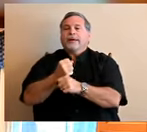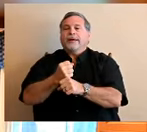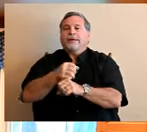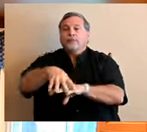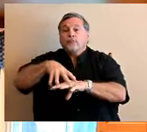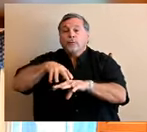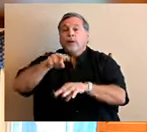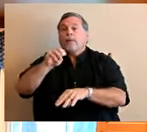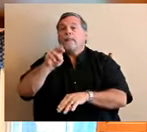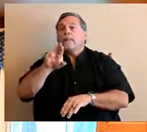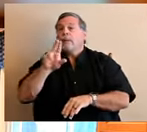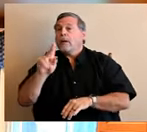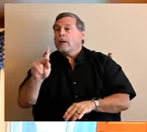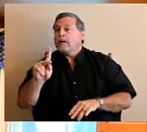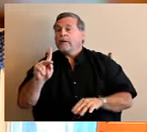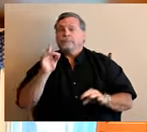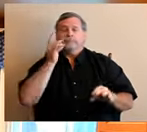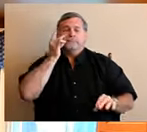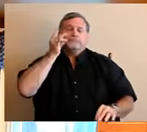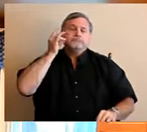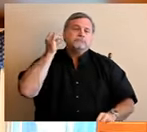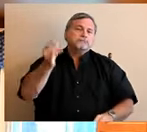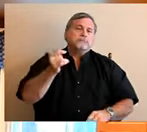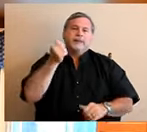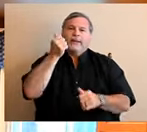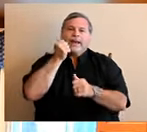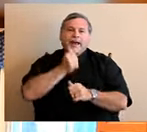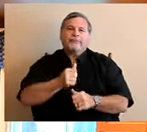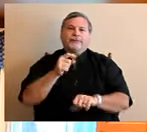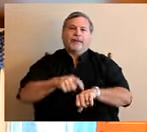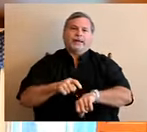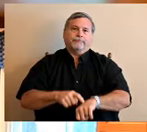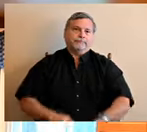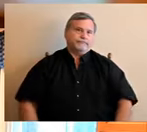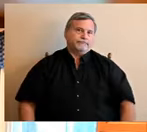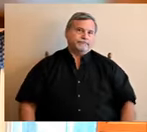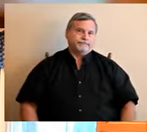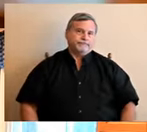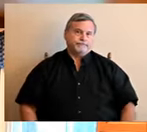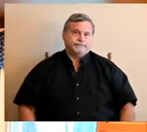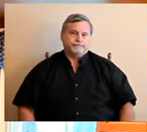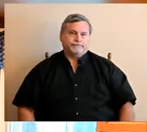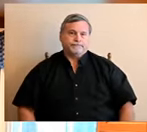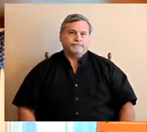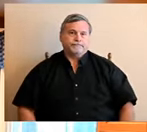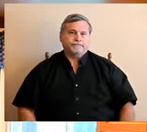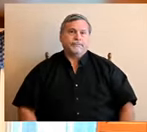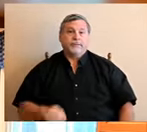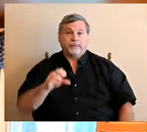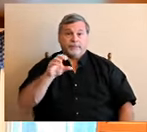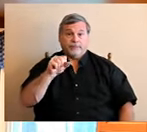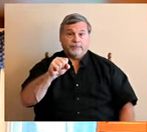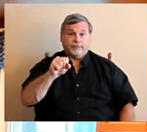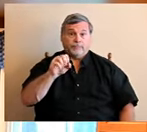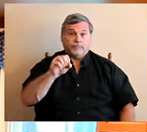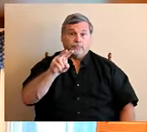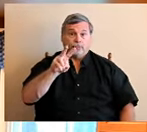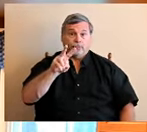That's how they get such a good steak every time, okay? So, something to think about, sous